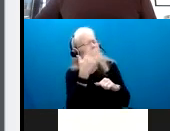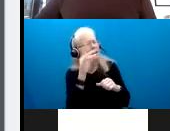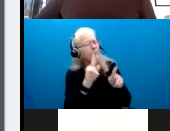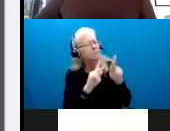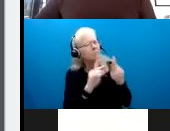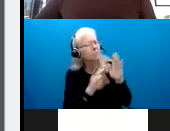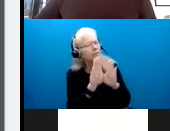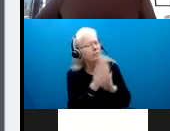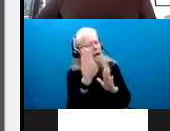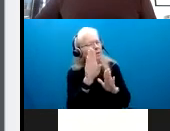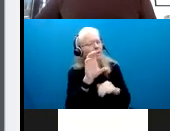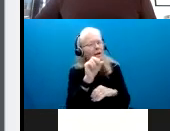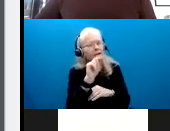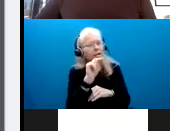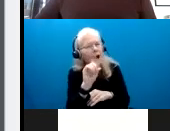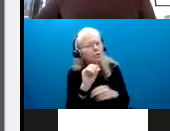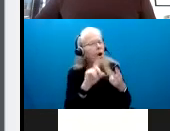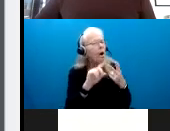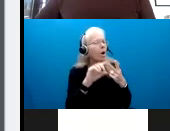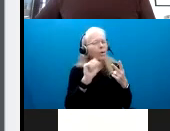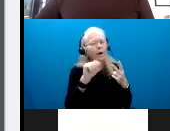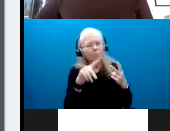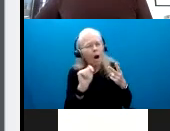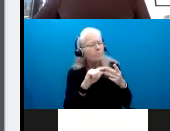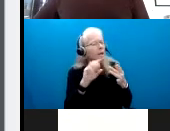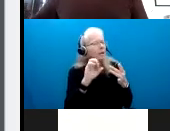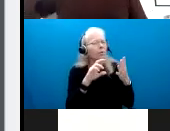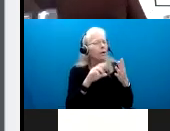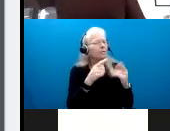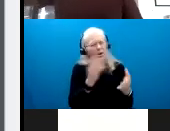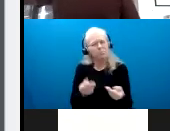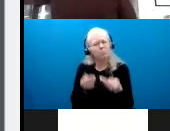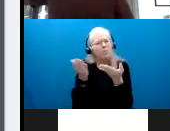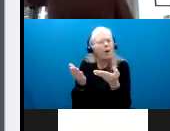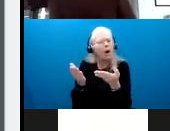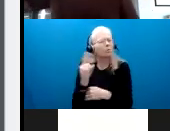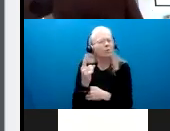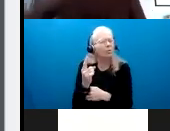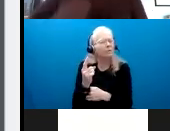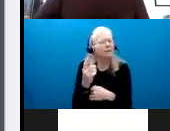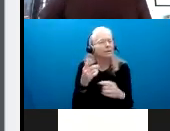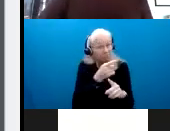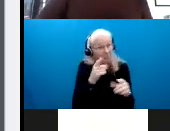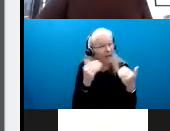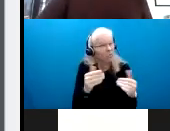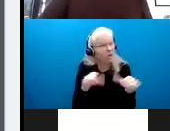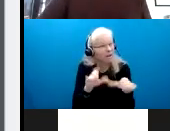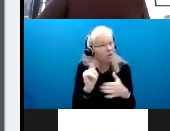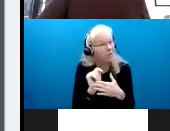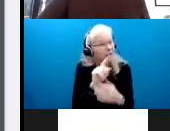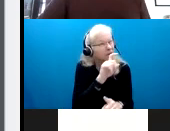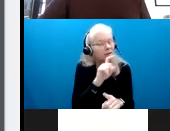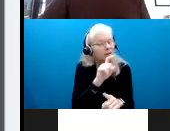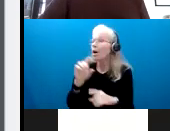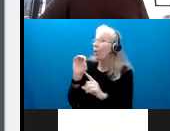that are designated as pilot project, or is it just specifically proposals? Well, Gresham's is interesting. I've never